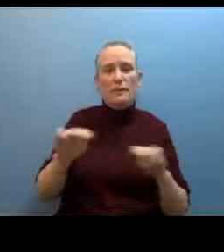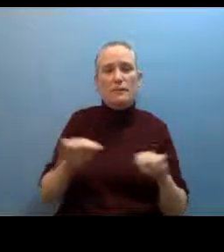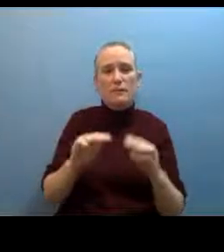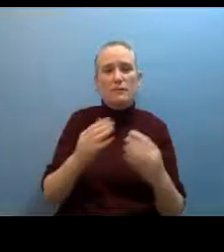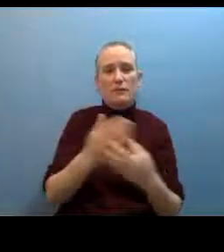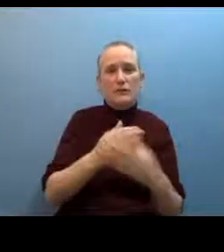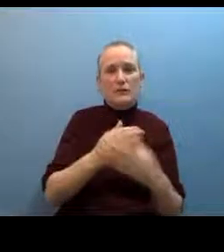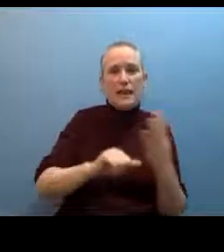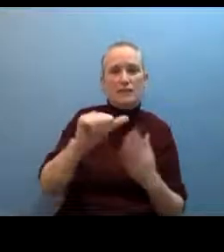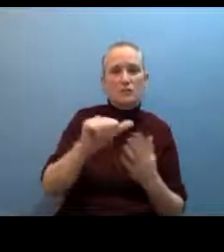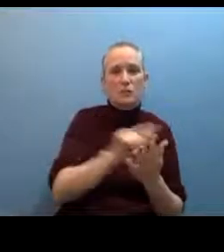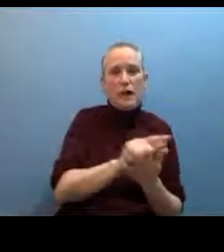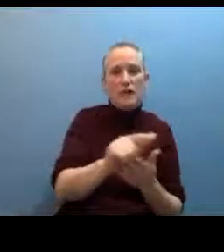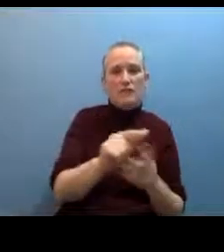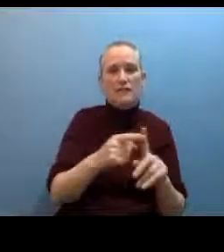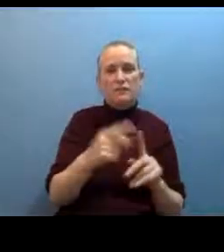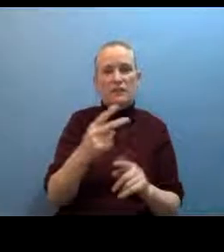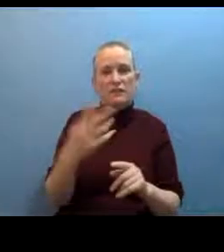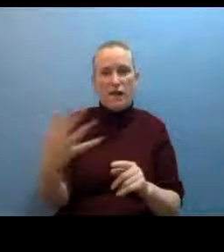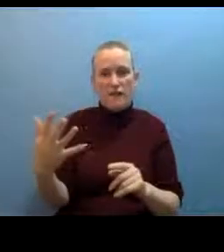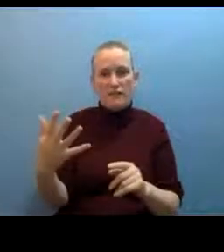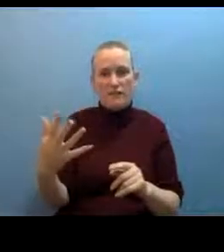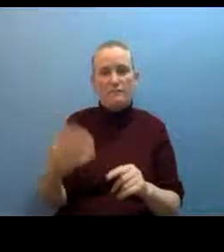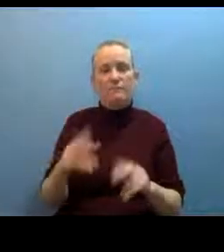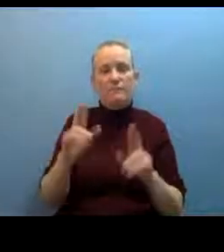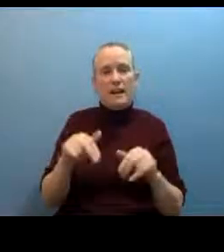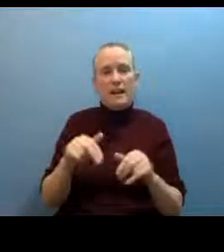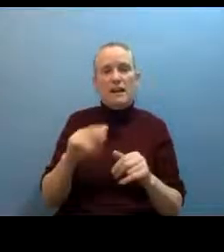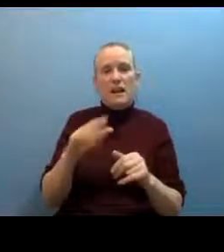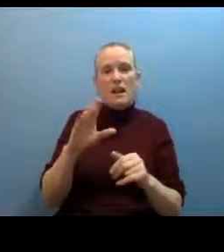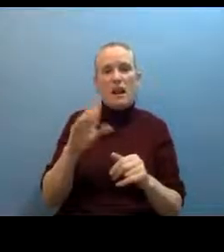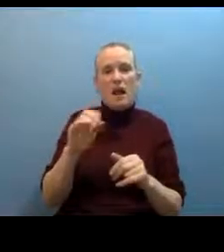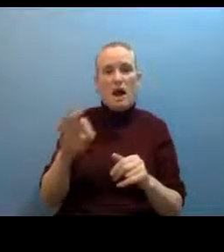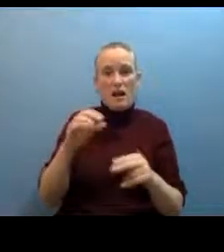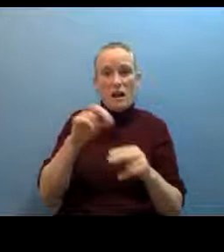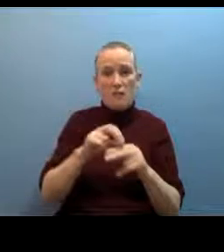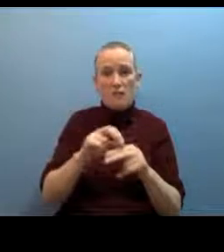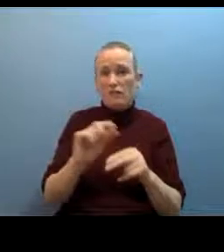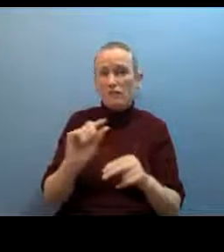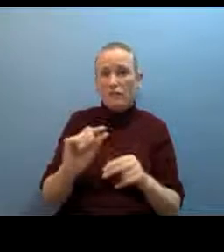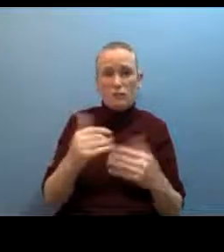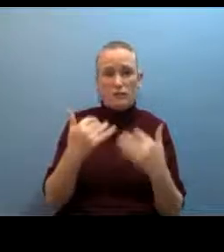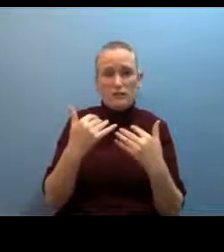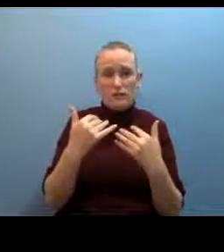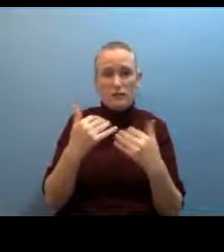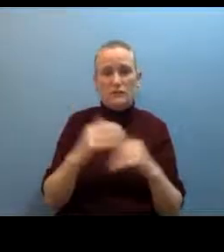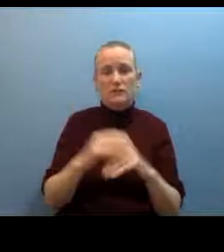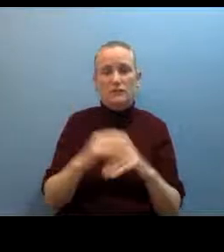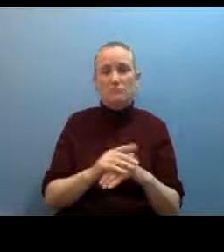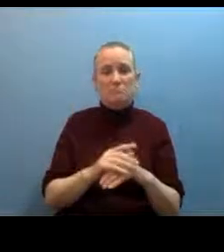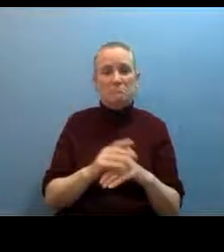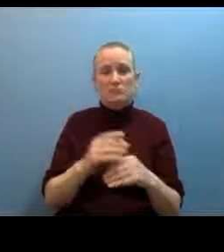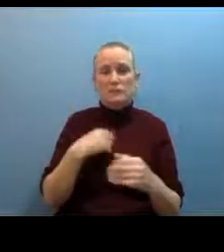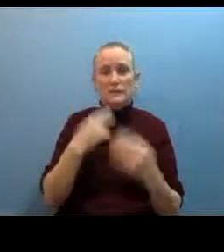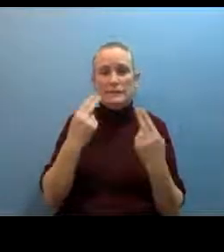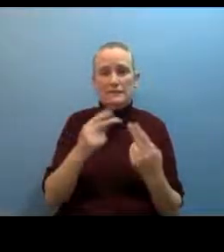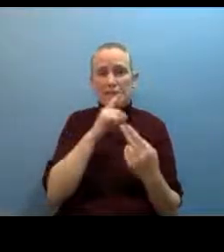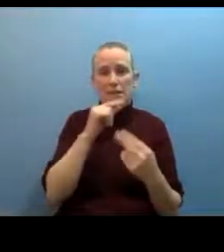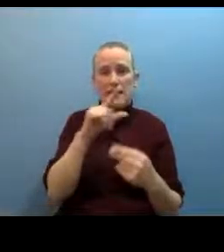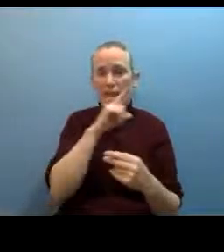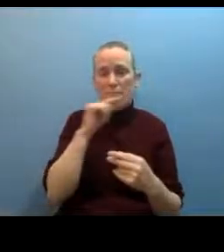they can log on with very little information. It can be anonymous, and they can speak with a